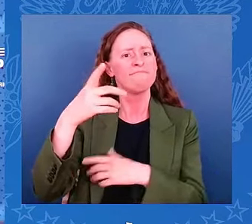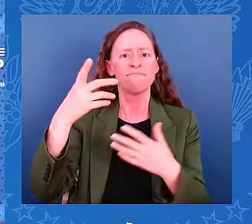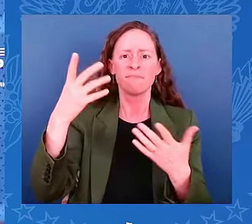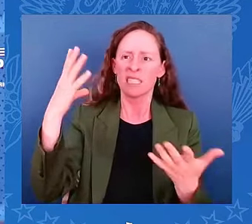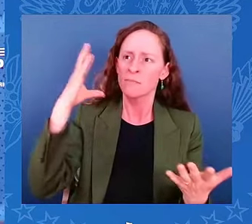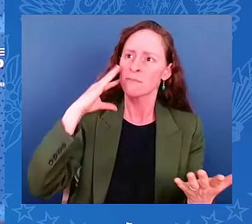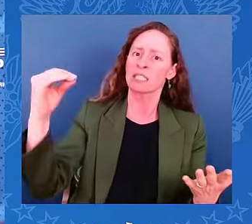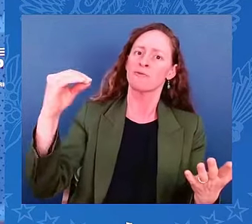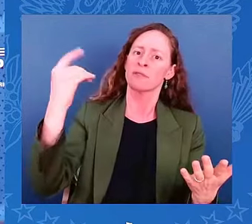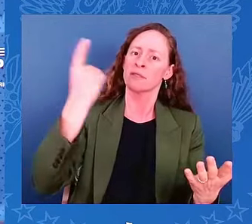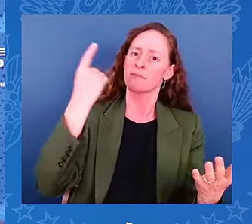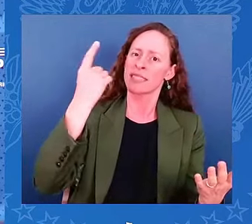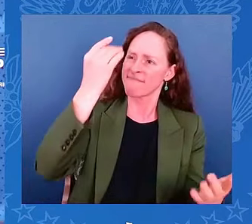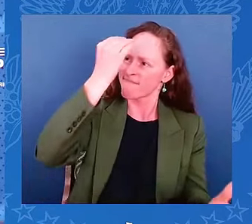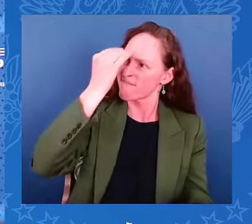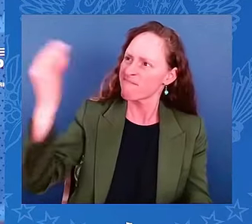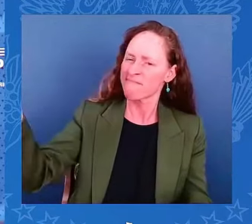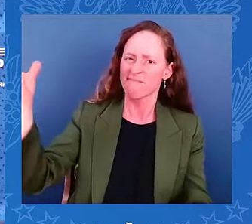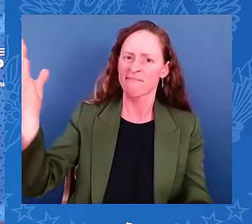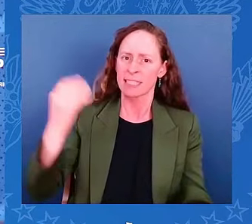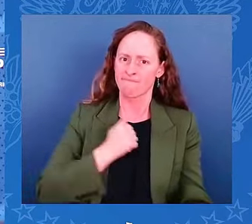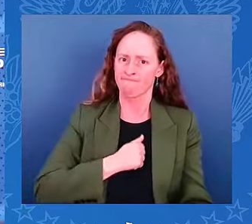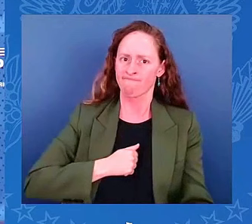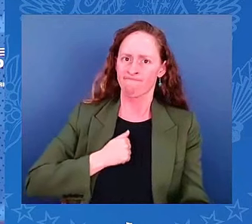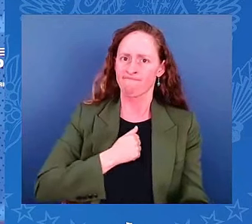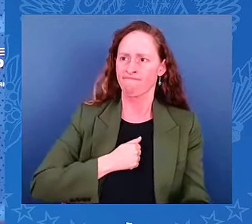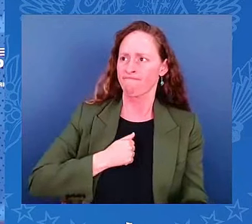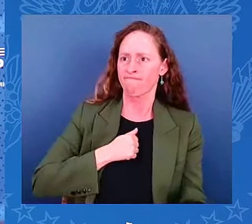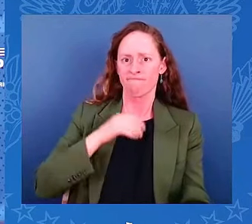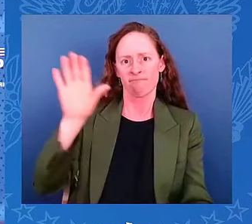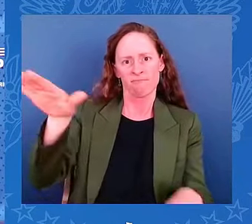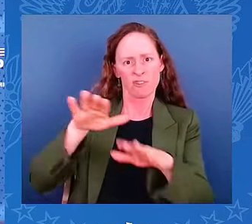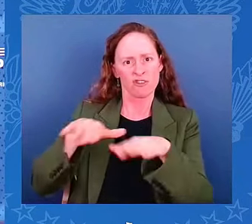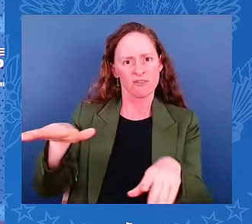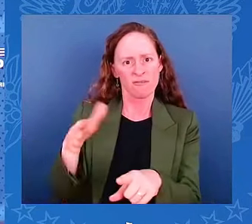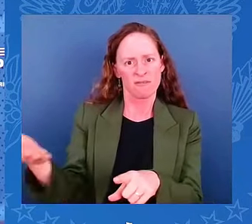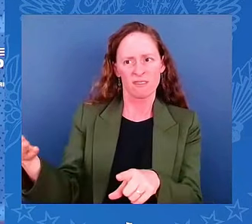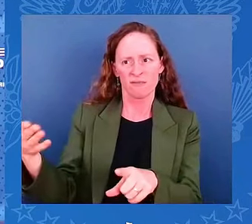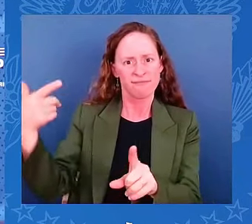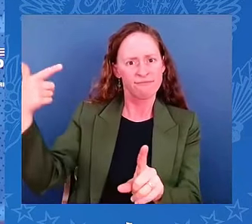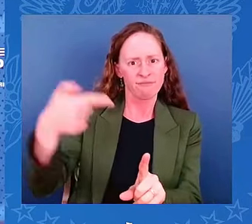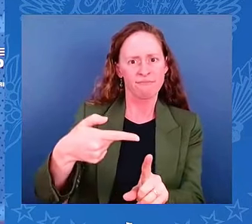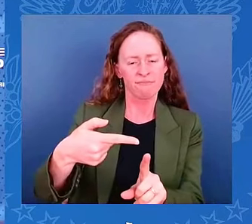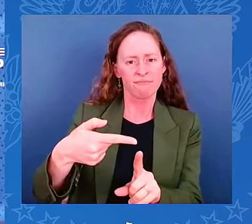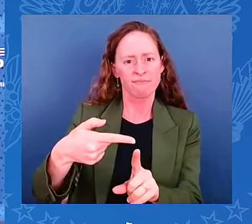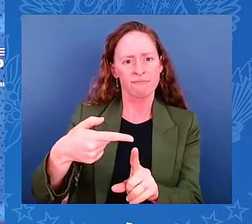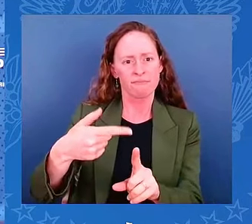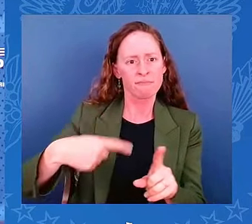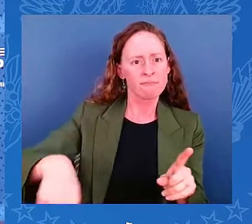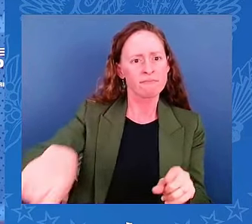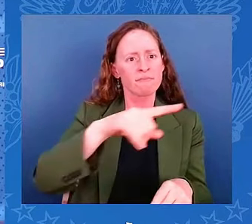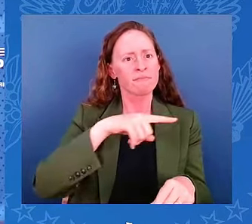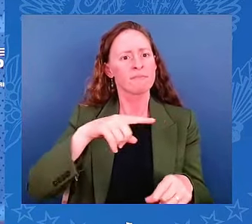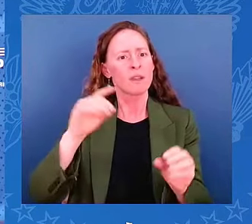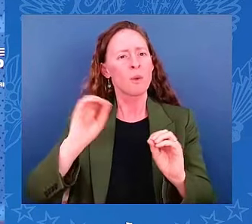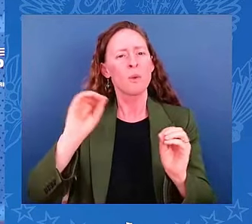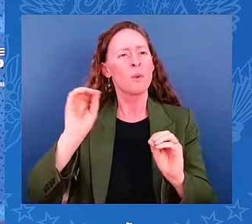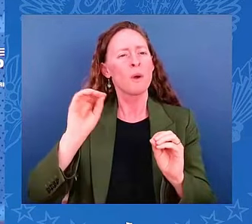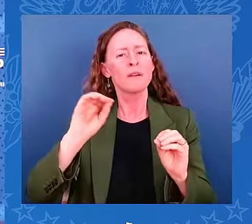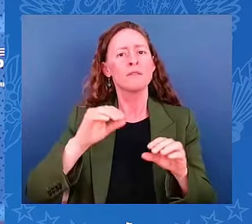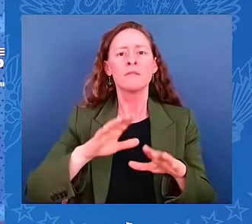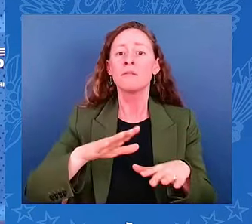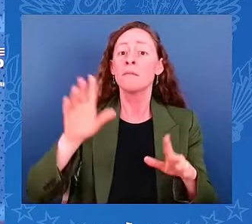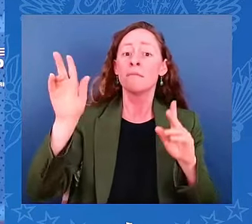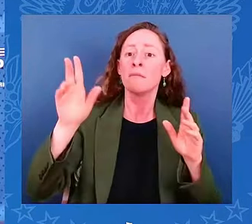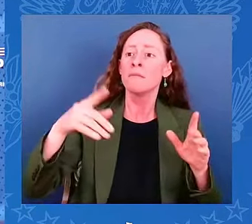young person should ever have to grow in fear of being shot and killed. None of us deserve to live like